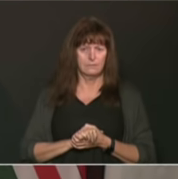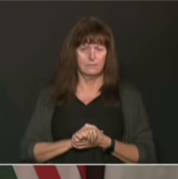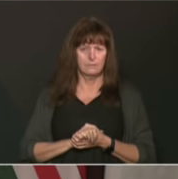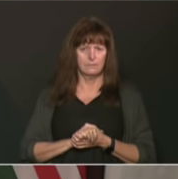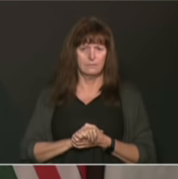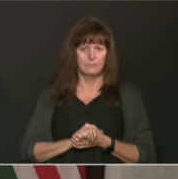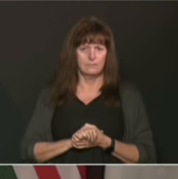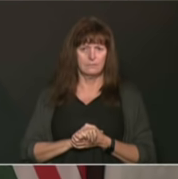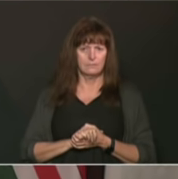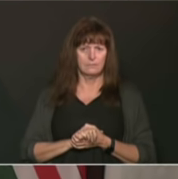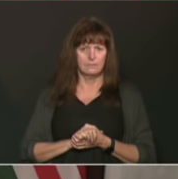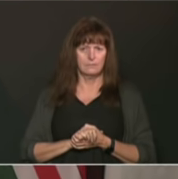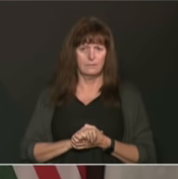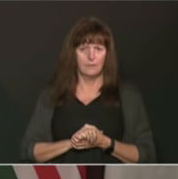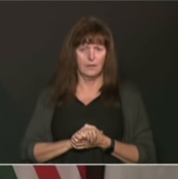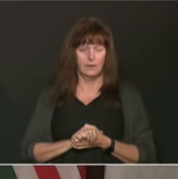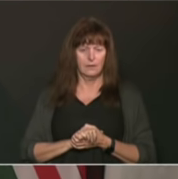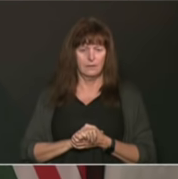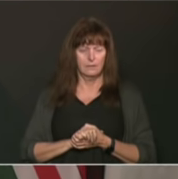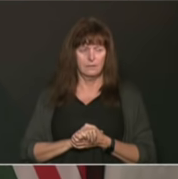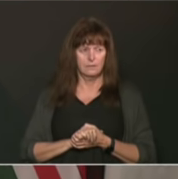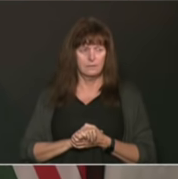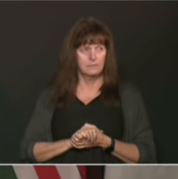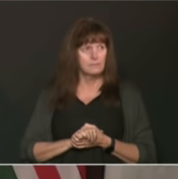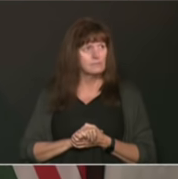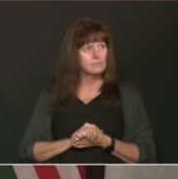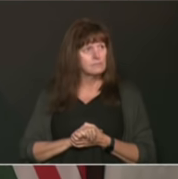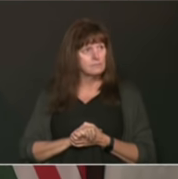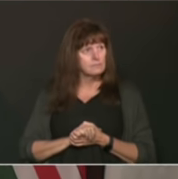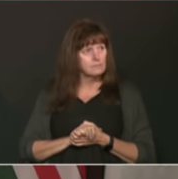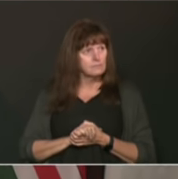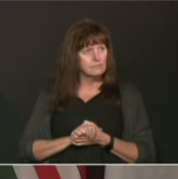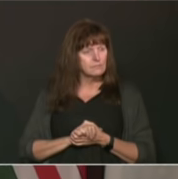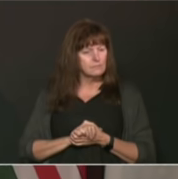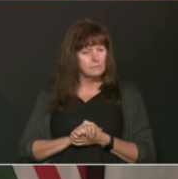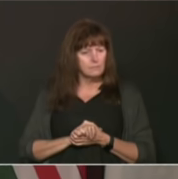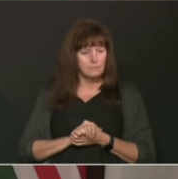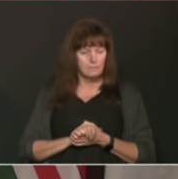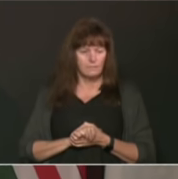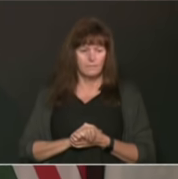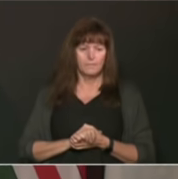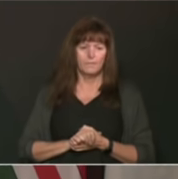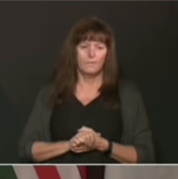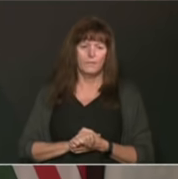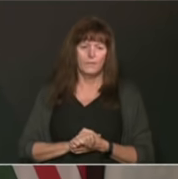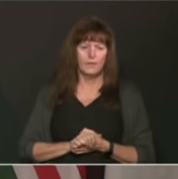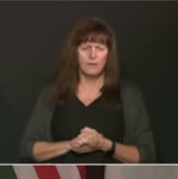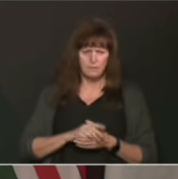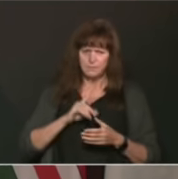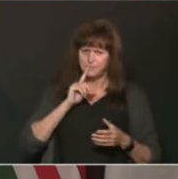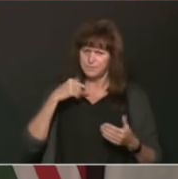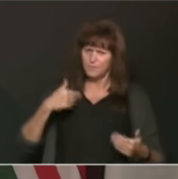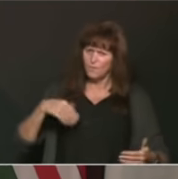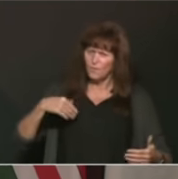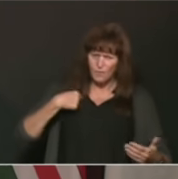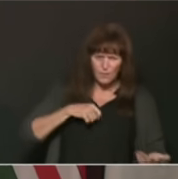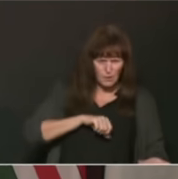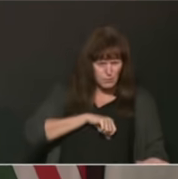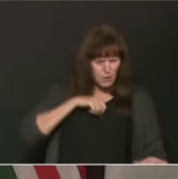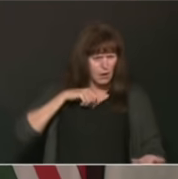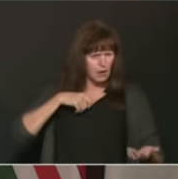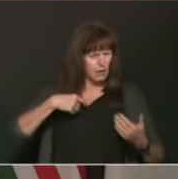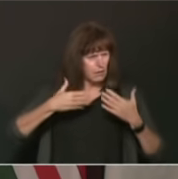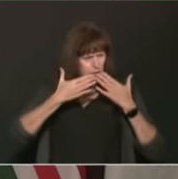you my thanks and my I'm thankful for your continued efforts to mitigate the